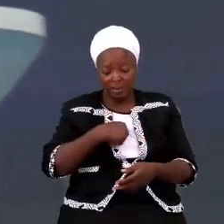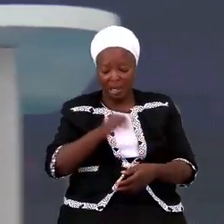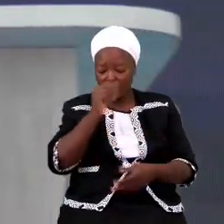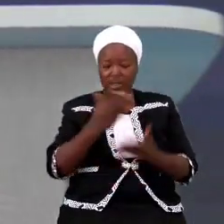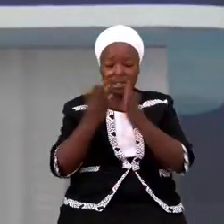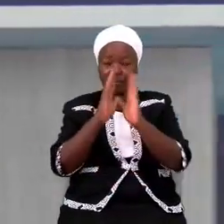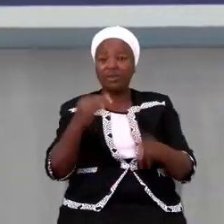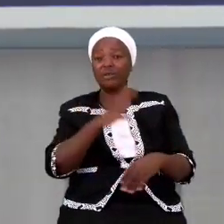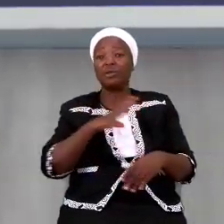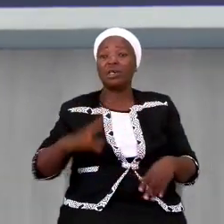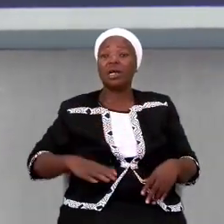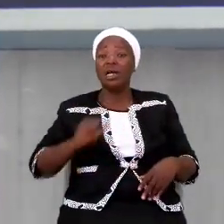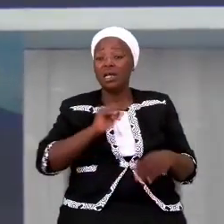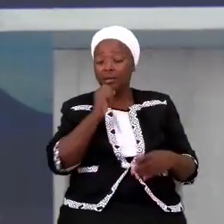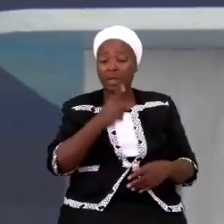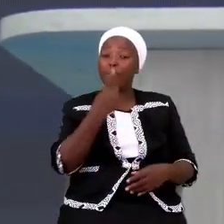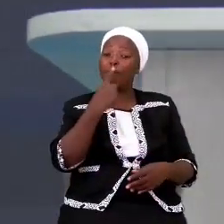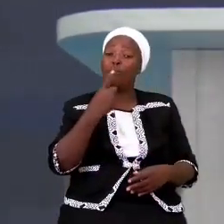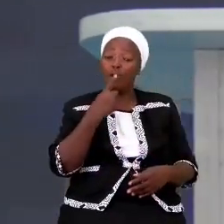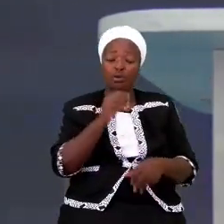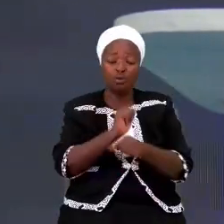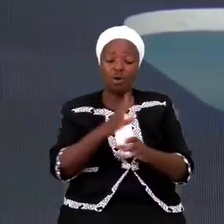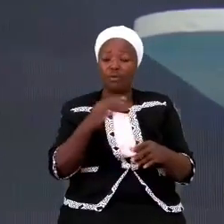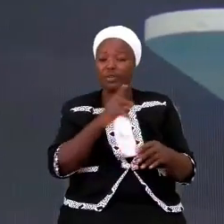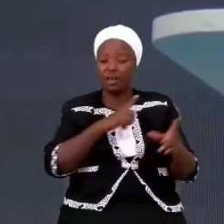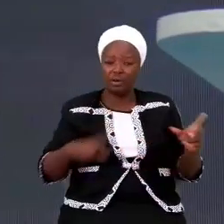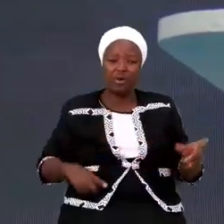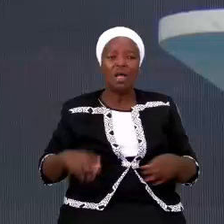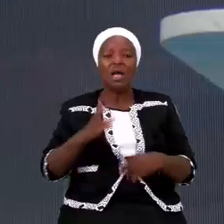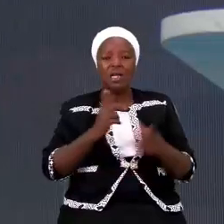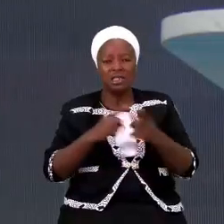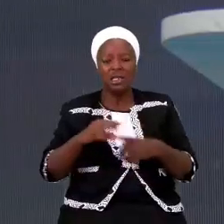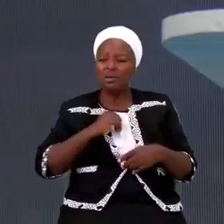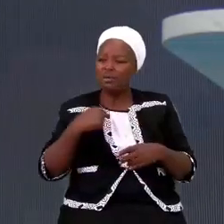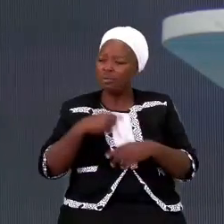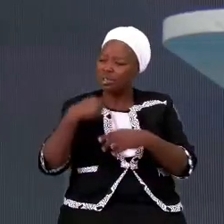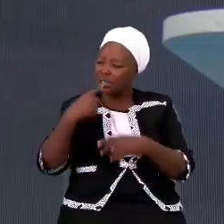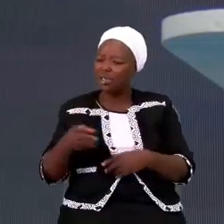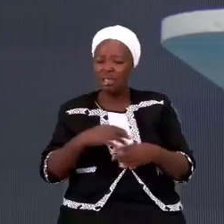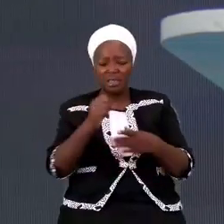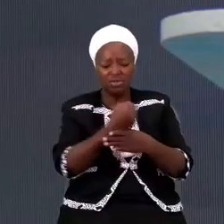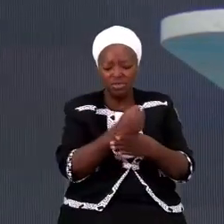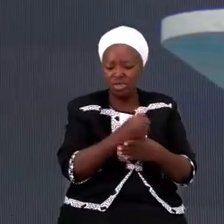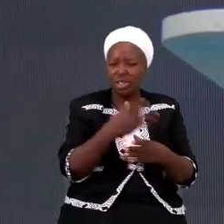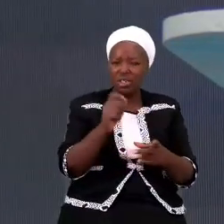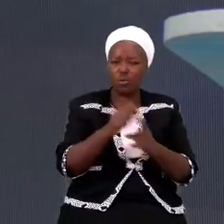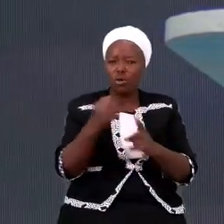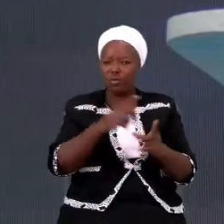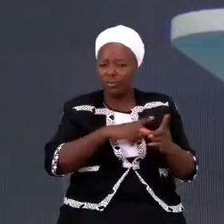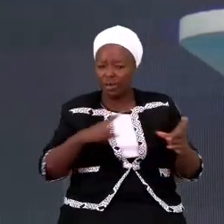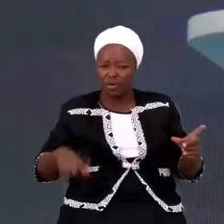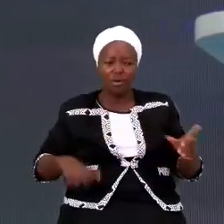share those on our list, contacts in our phone. We share the love of God with them. We share the message